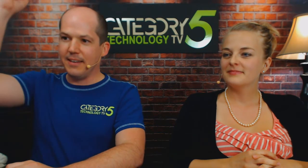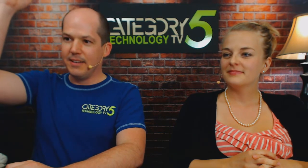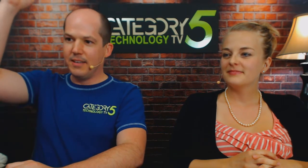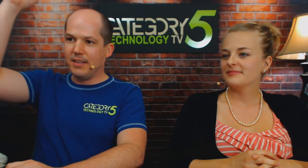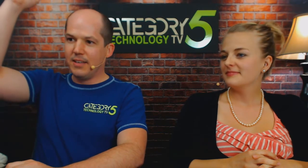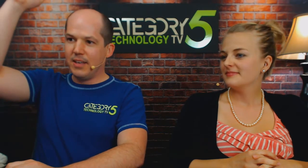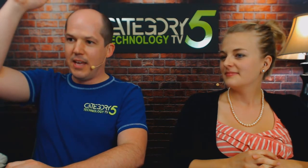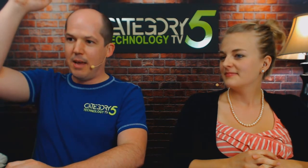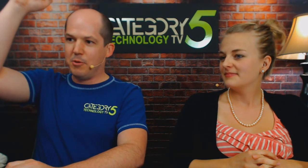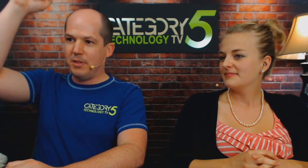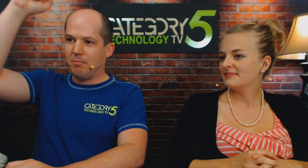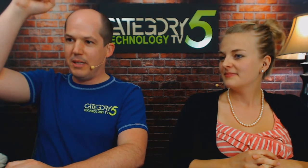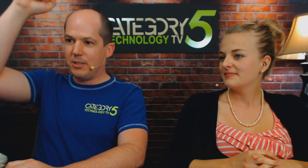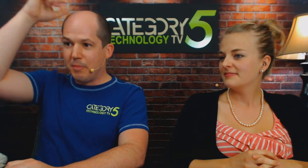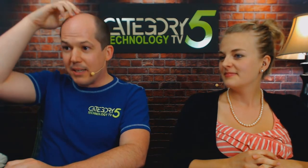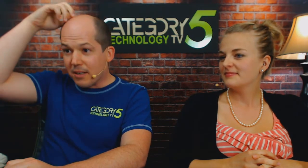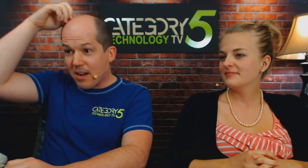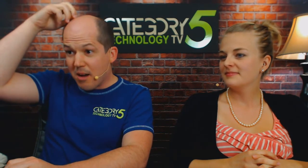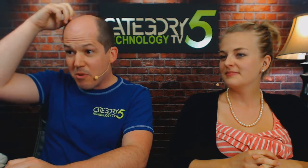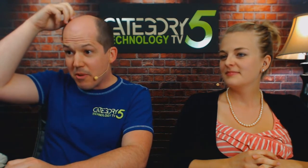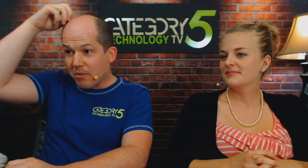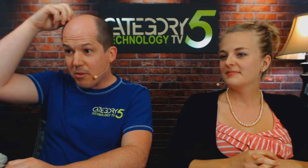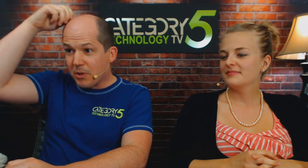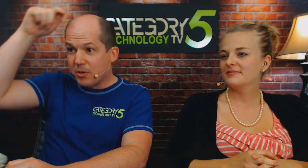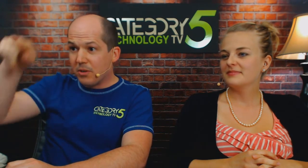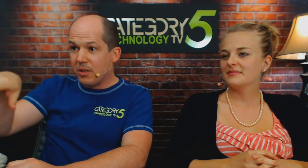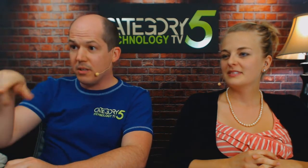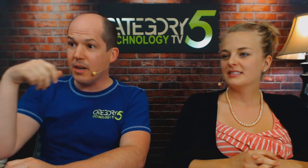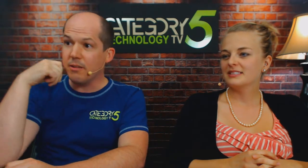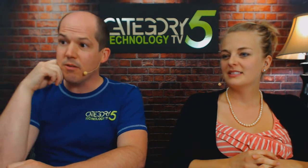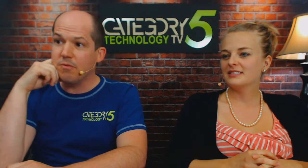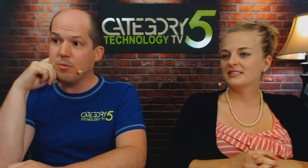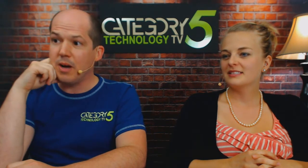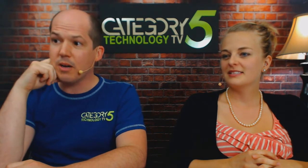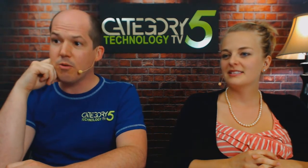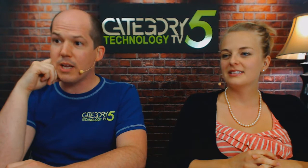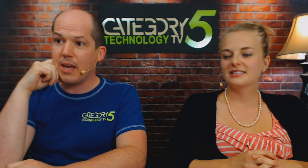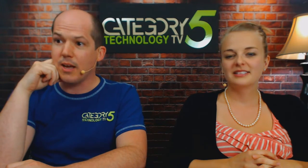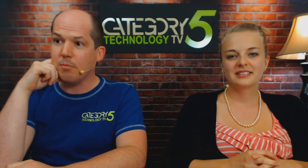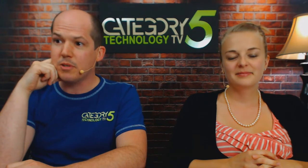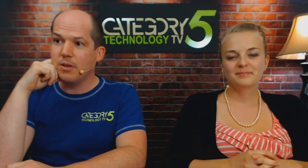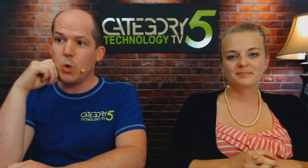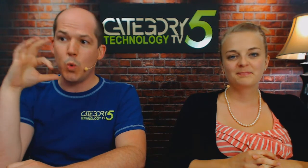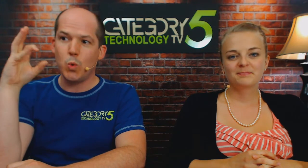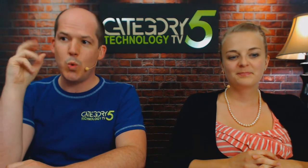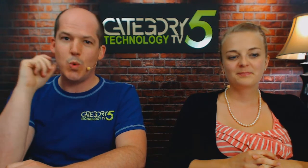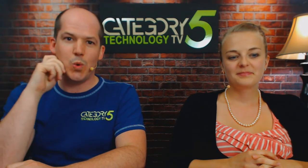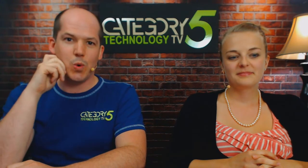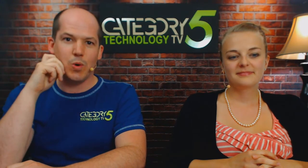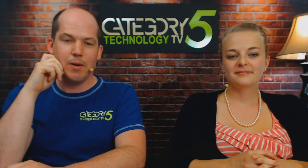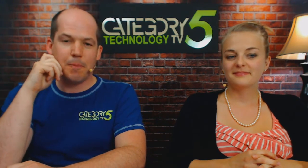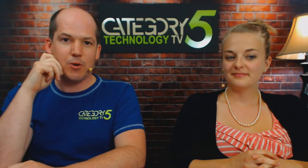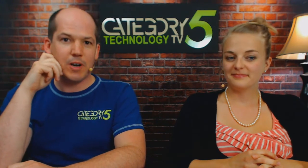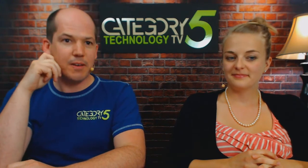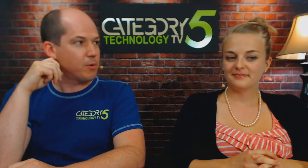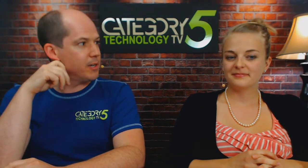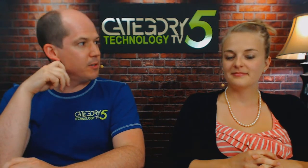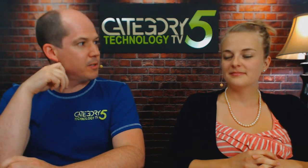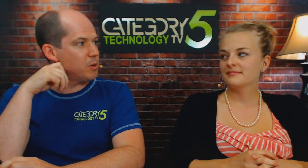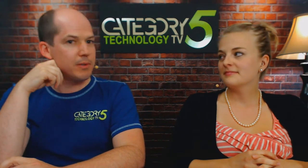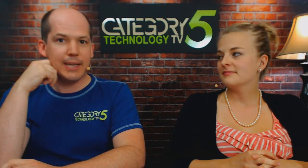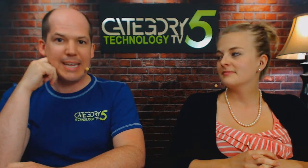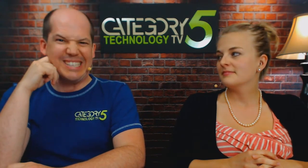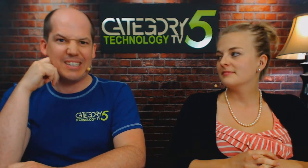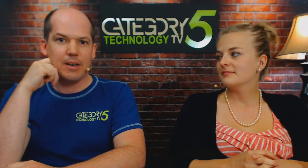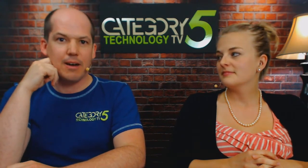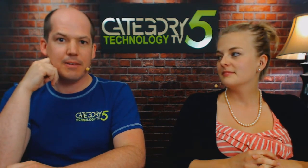idea. Hamilton Beach makes a combo unit, which does either a full pot or K cups. Ooh, you know what I think we're going to